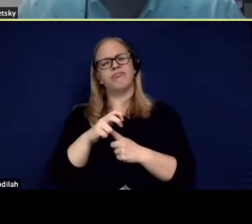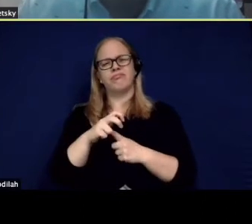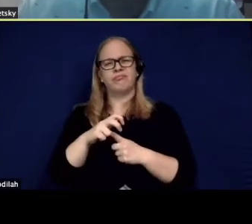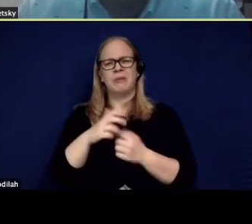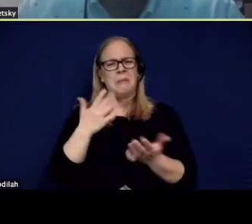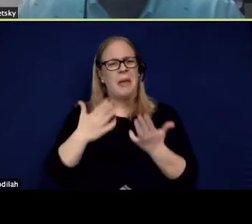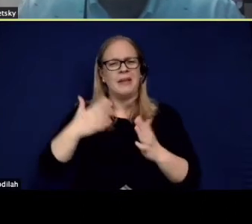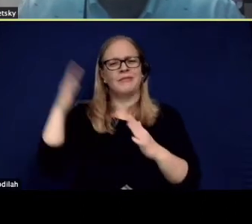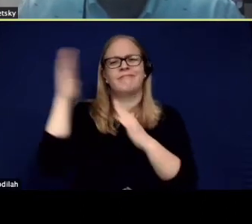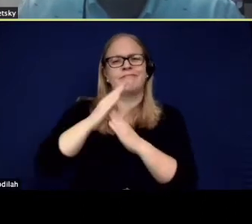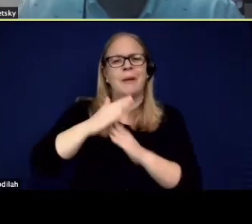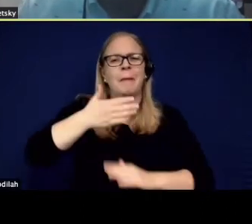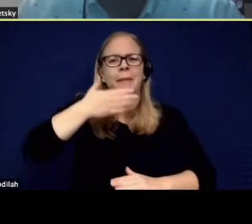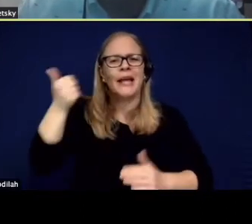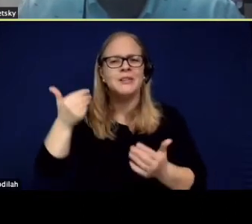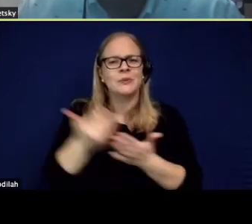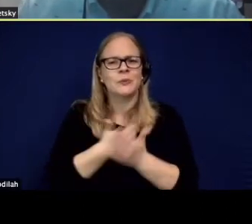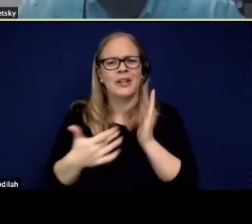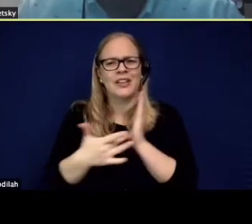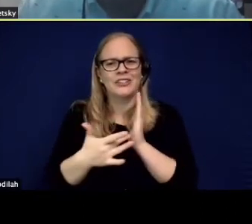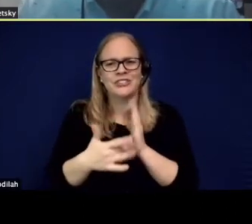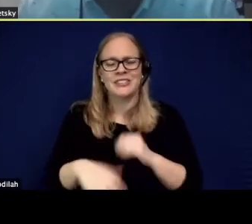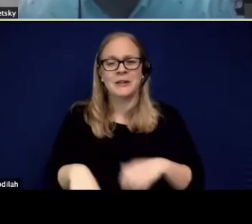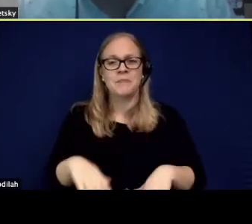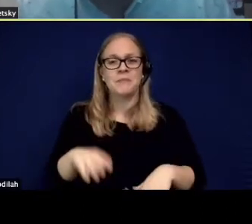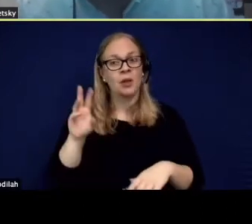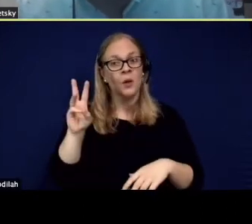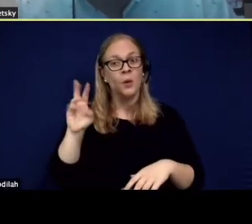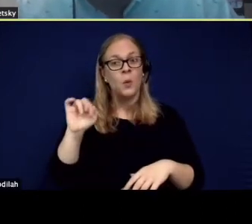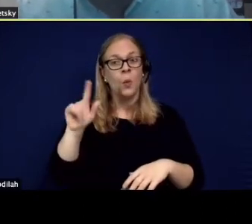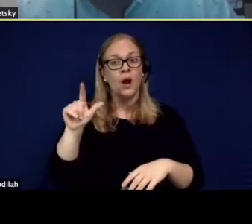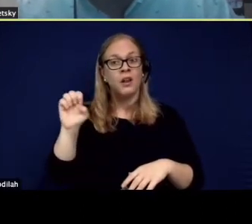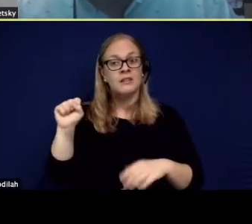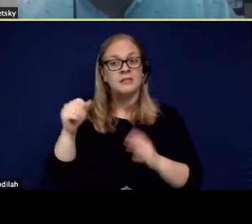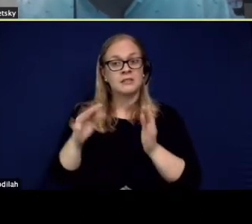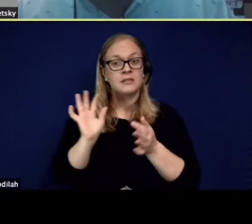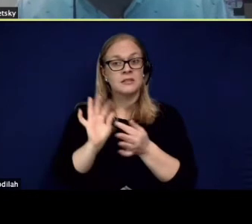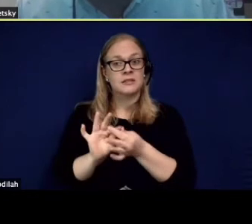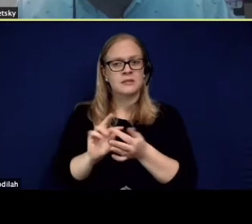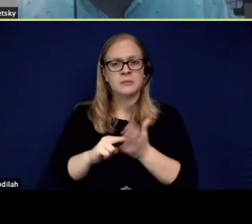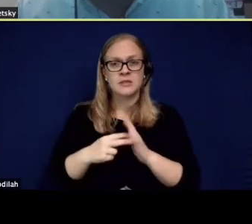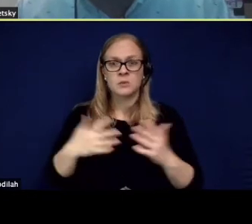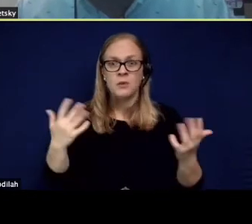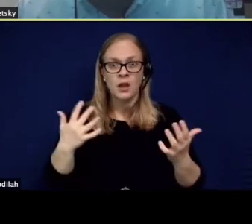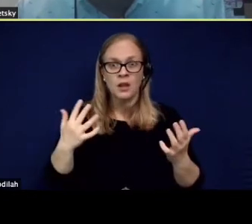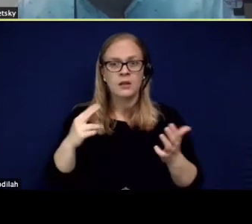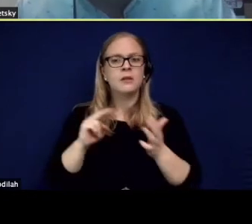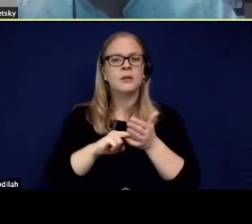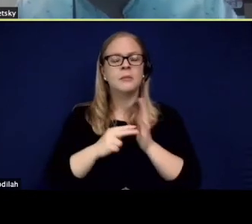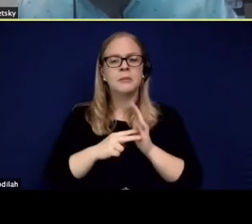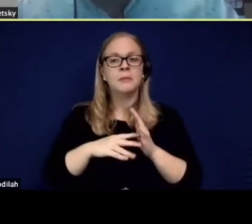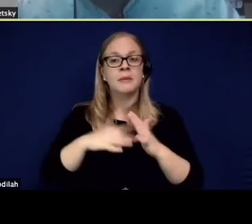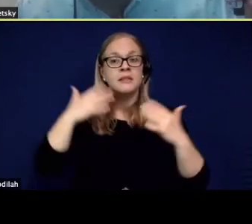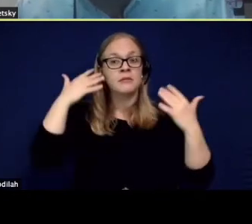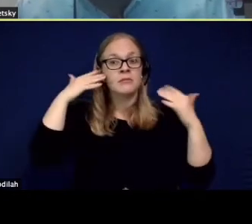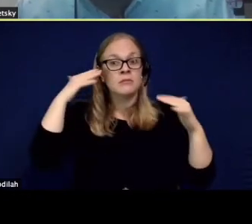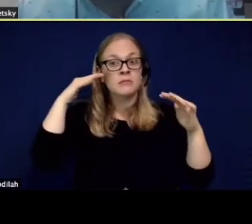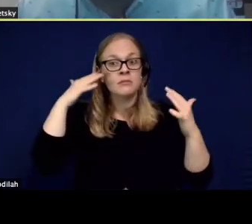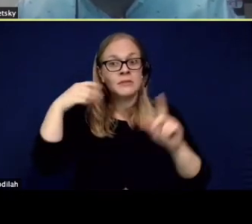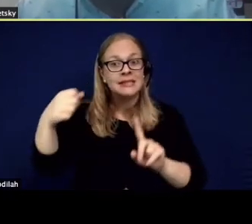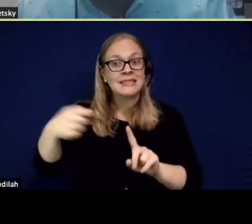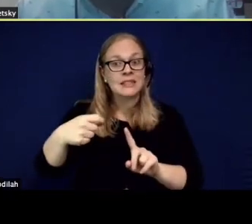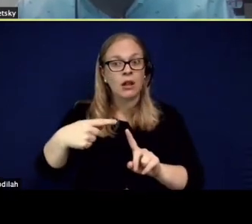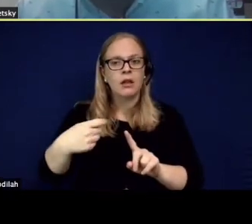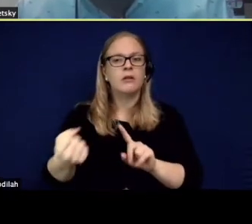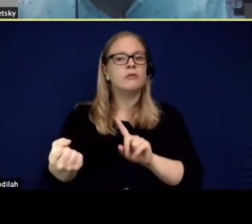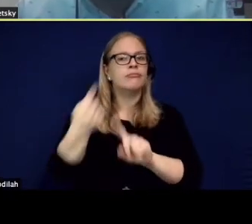What wireless connectivity refers to is the ability to stream, to send acoustic signals from other sources such